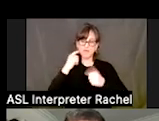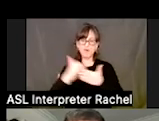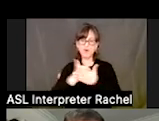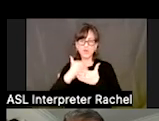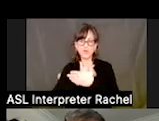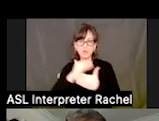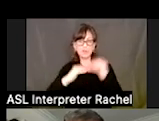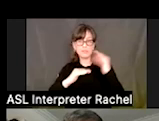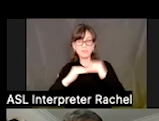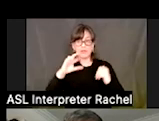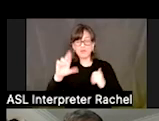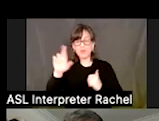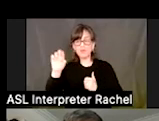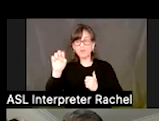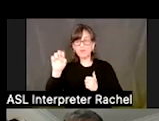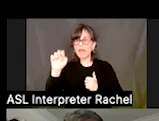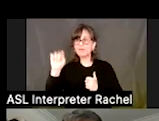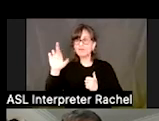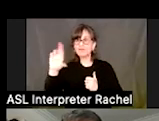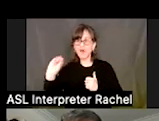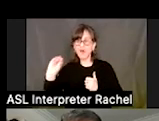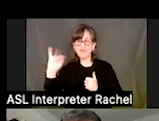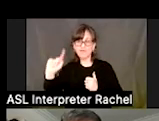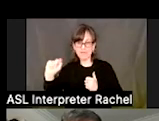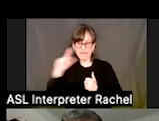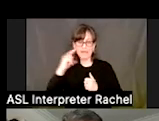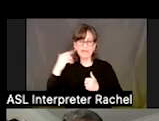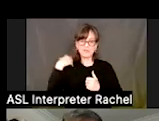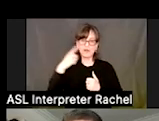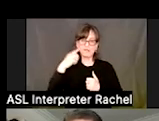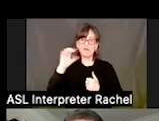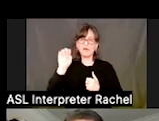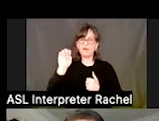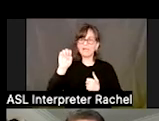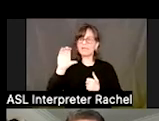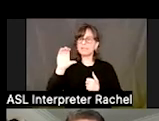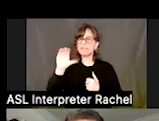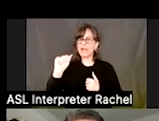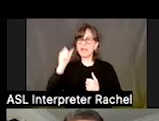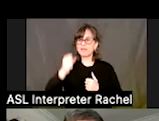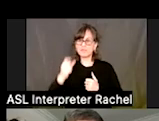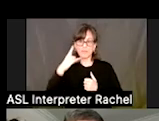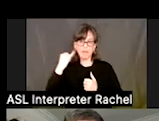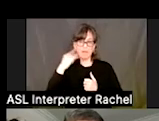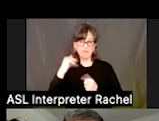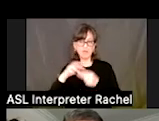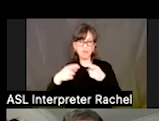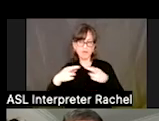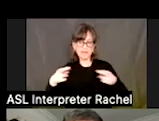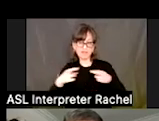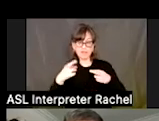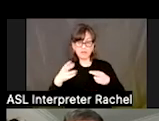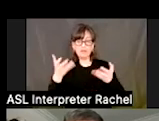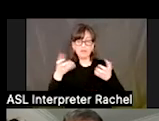retrofitting, is also one of the chairs of the ECA SoCal region. And Alan, you're going to talk about your experience